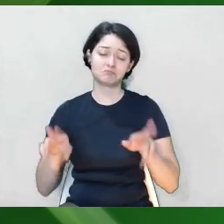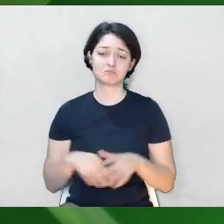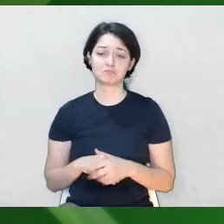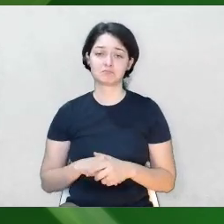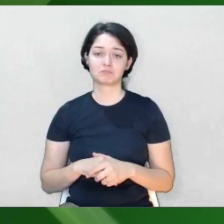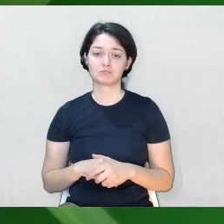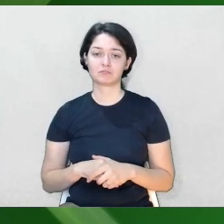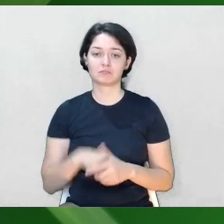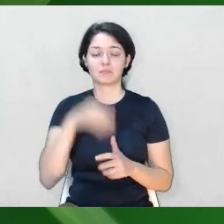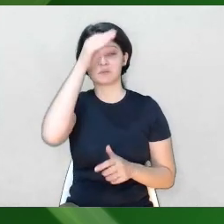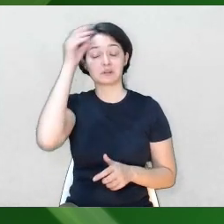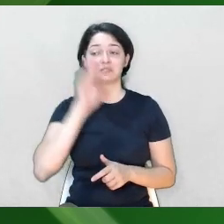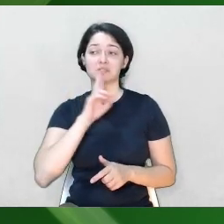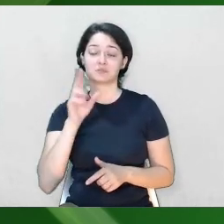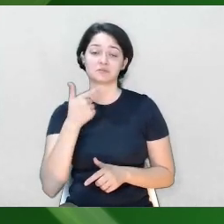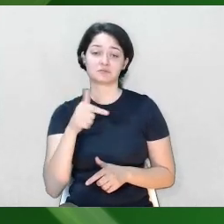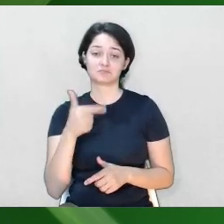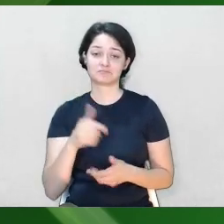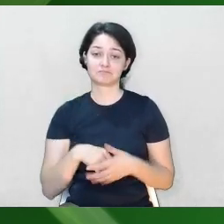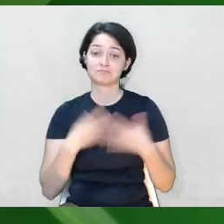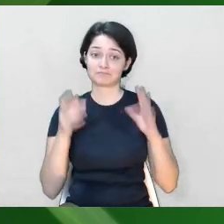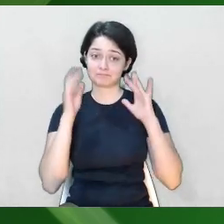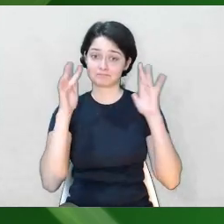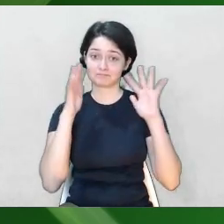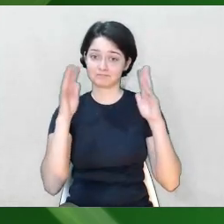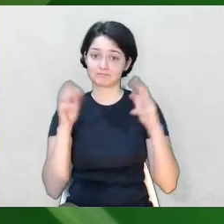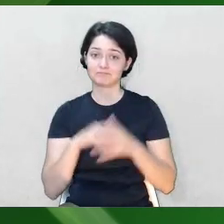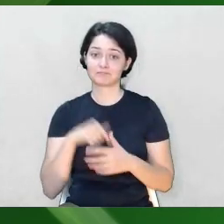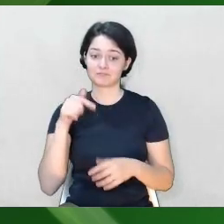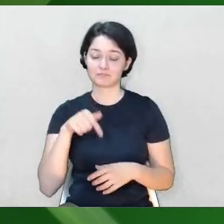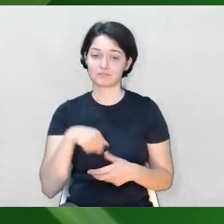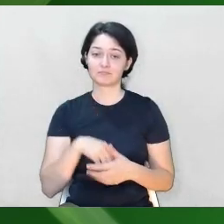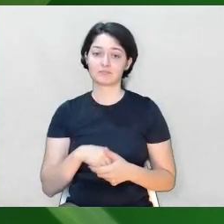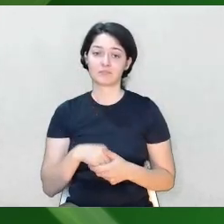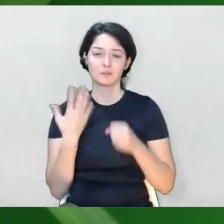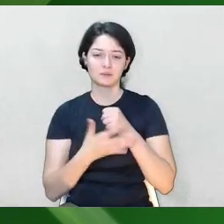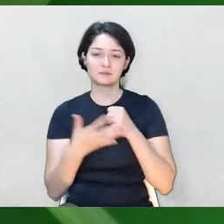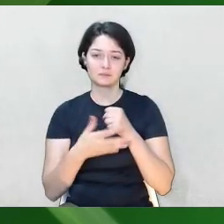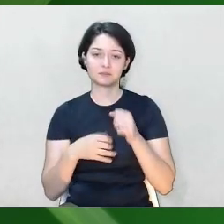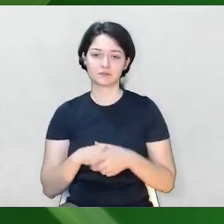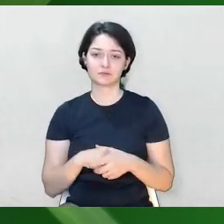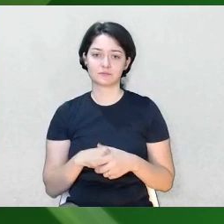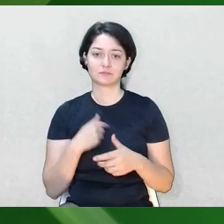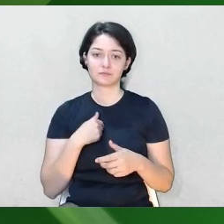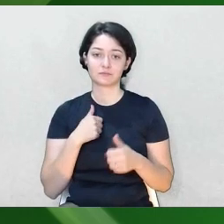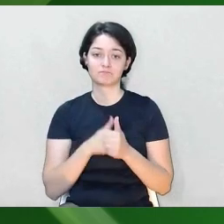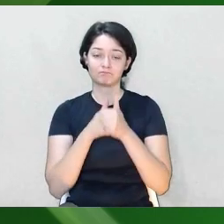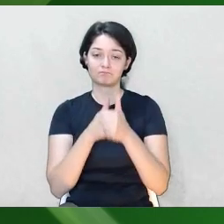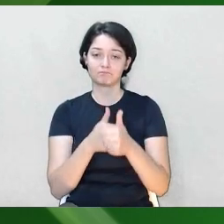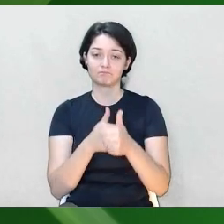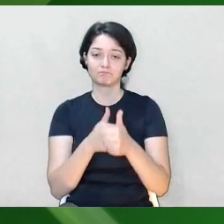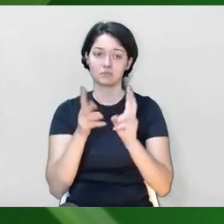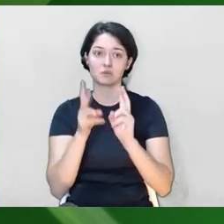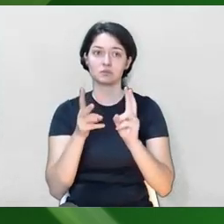mobile, and customers don't get answers. So our first thought for you, for BOC, my